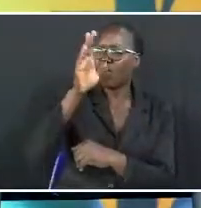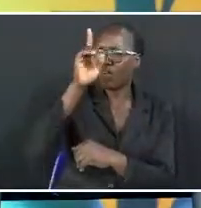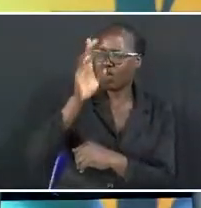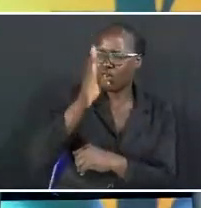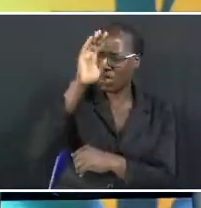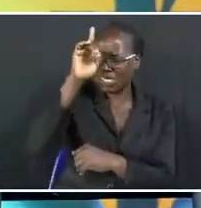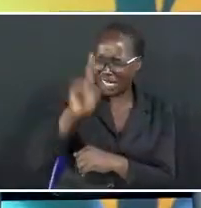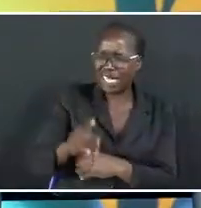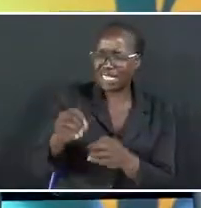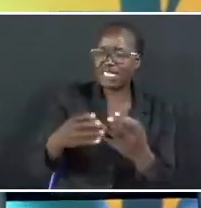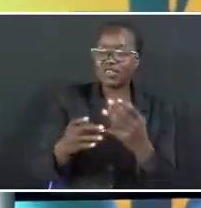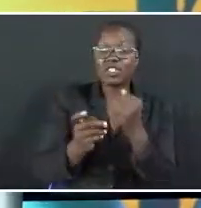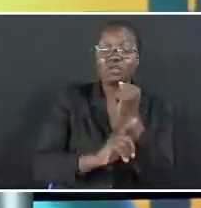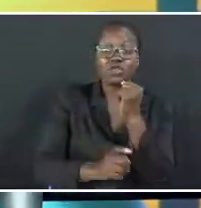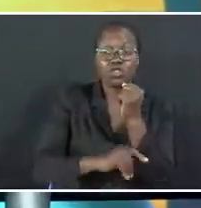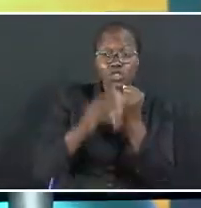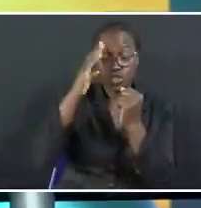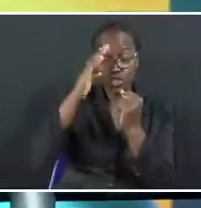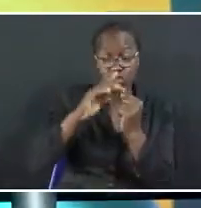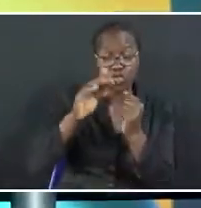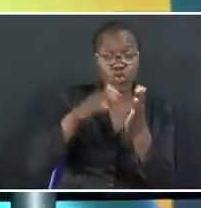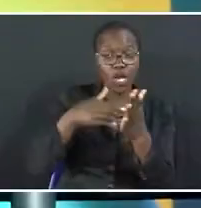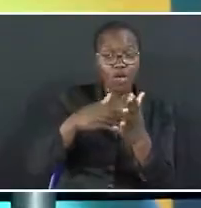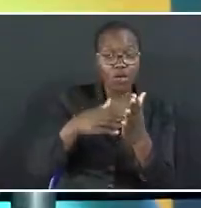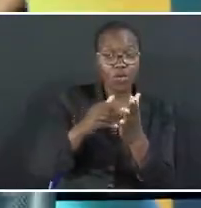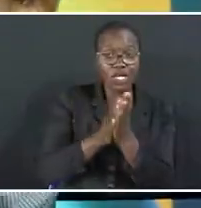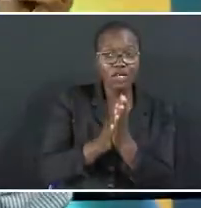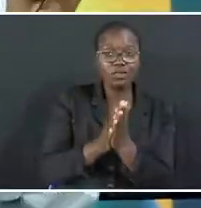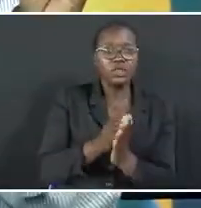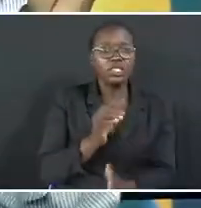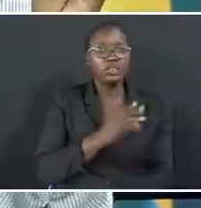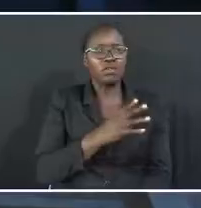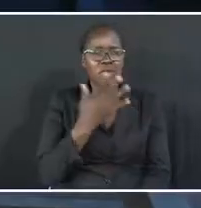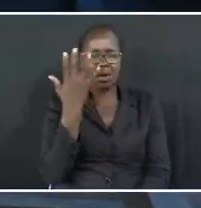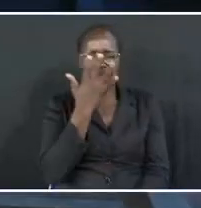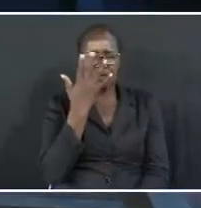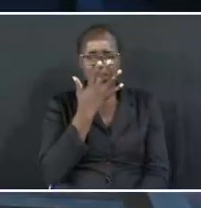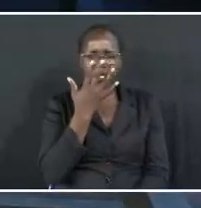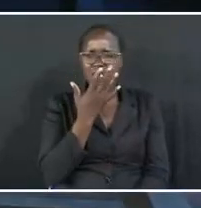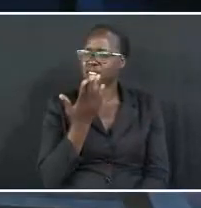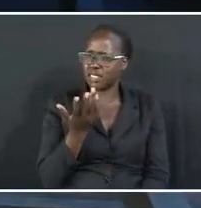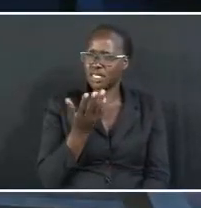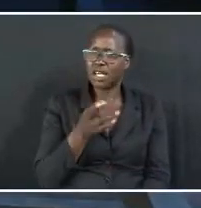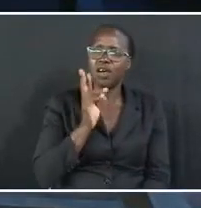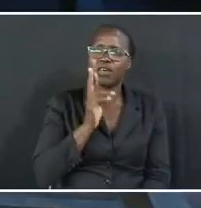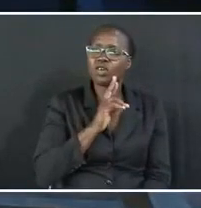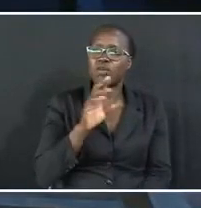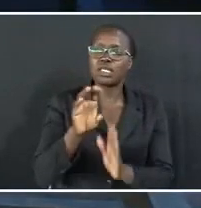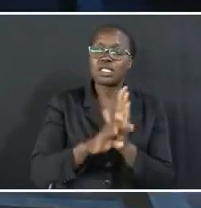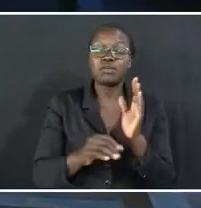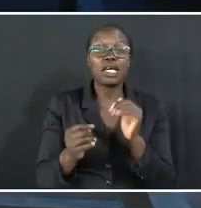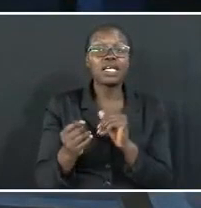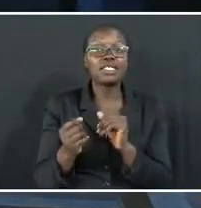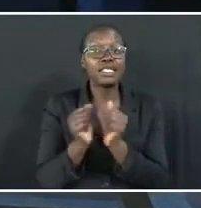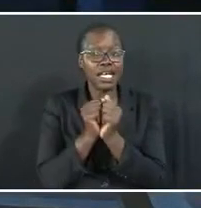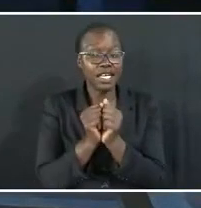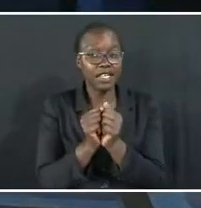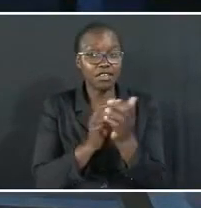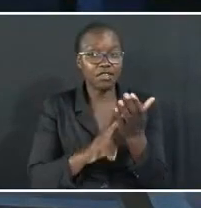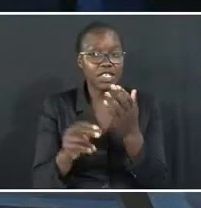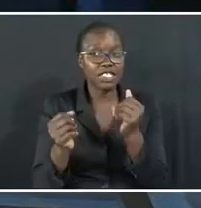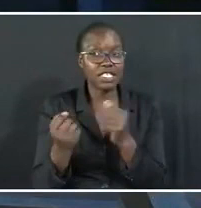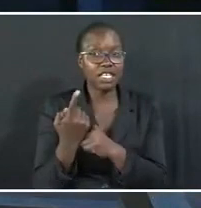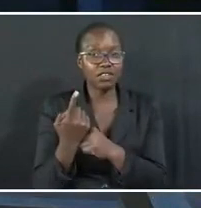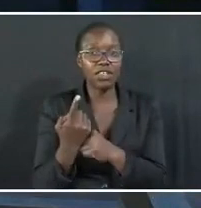you a temptation that He knows you're not able to handle. You're afraid of the embarrassment. Romans chapter 11, chapter 10, verse